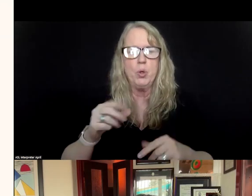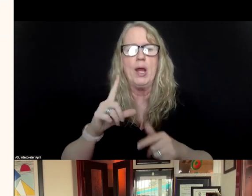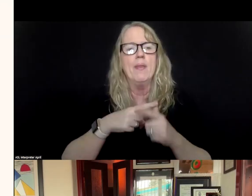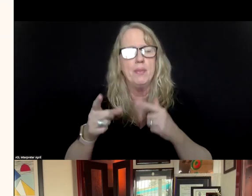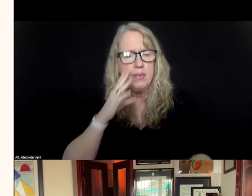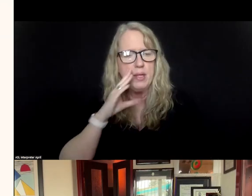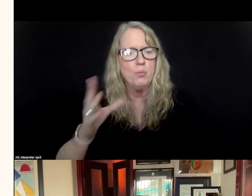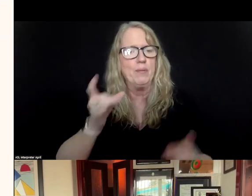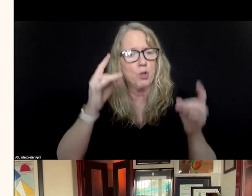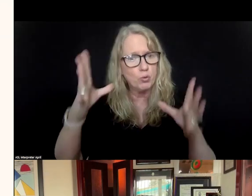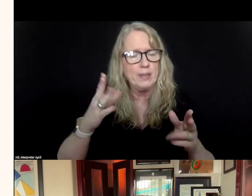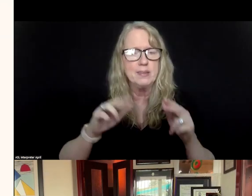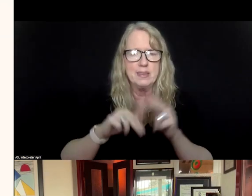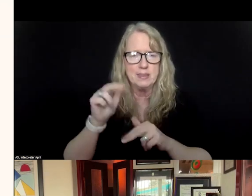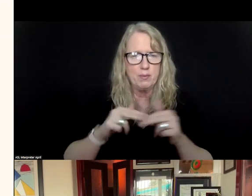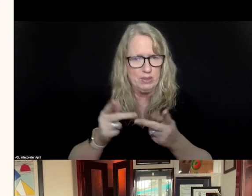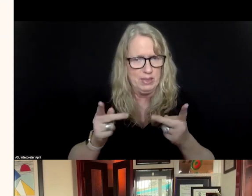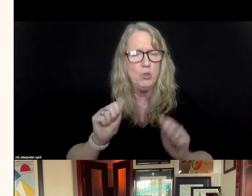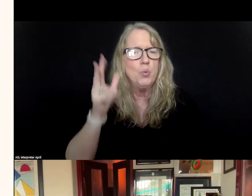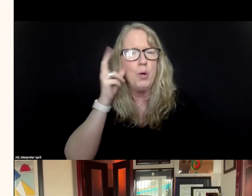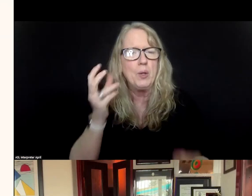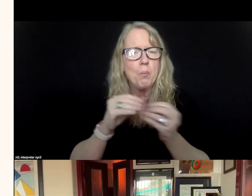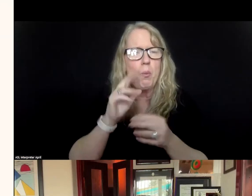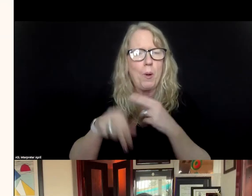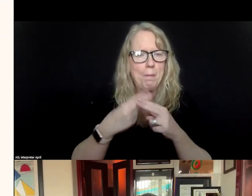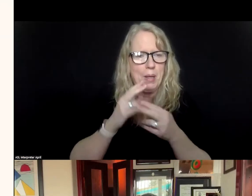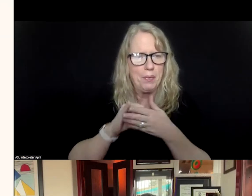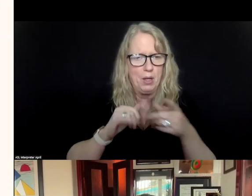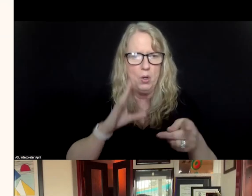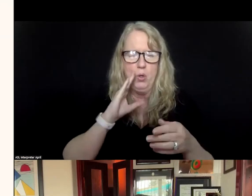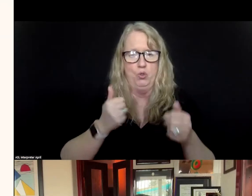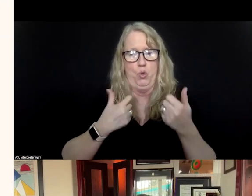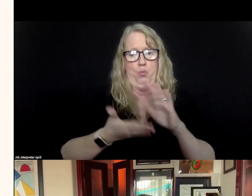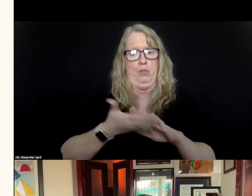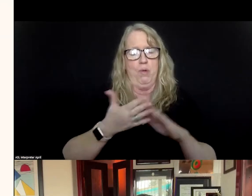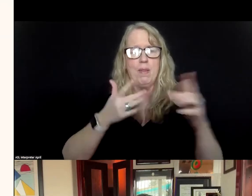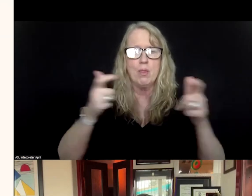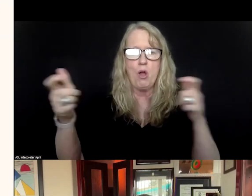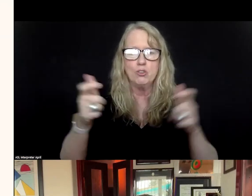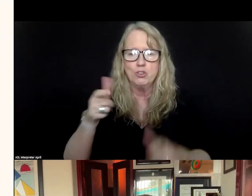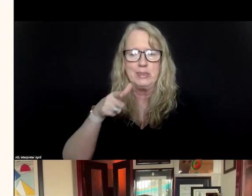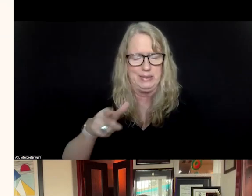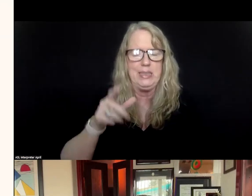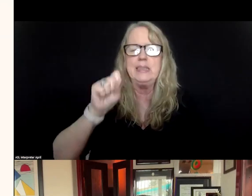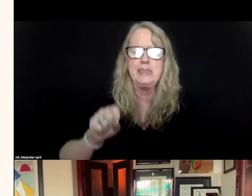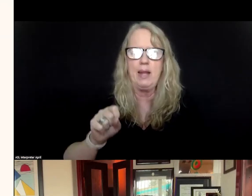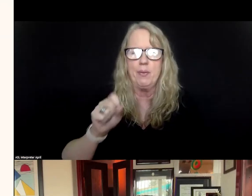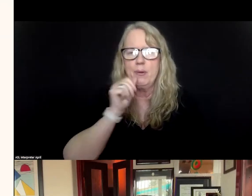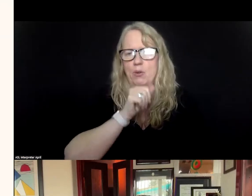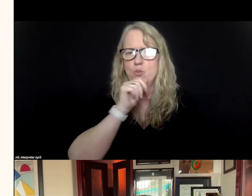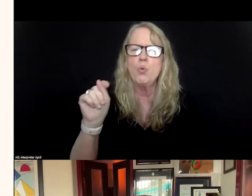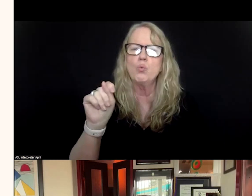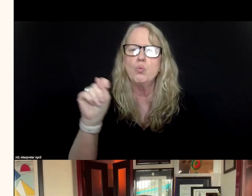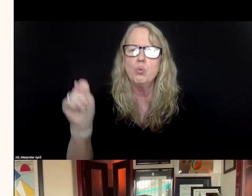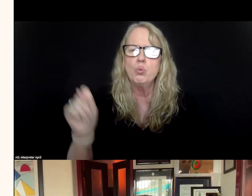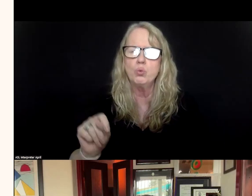crisis facilities, which we'll hear more about. And we run the largest one in Southern Arizona down in Tucson, but there are others in